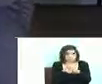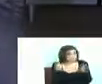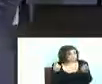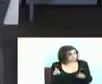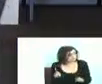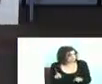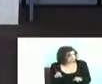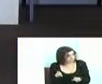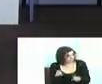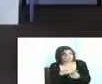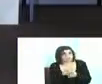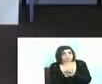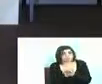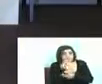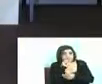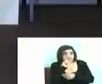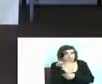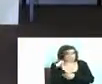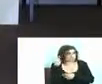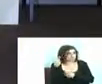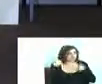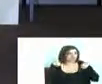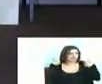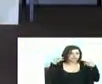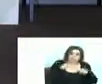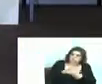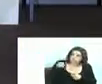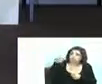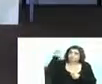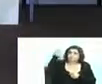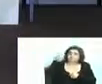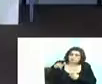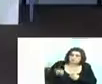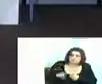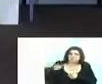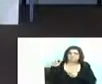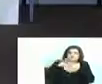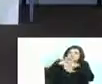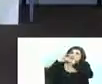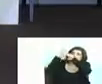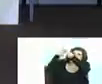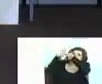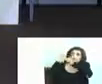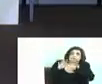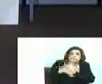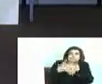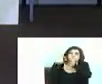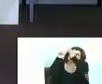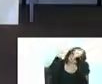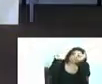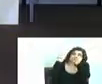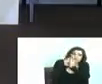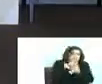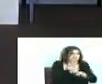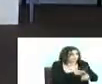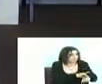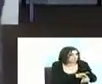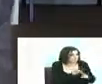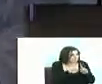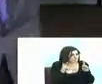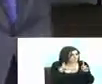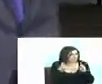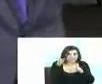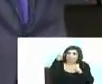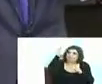all of a sudden, it's not just angels going up and down, connecting earth with heaven, but God.